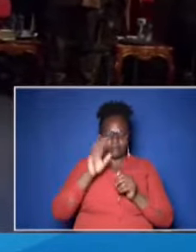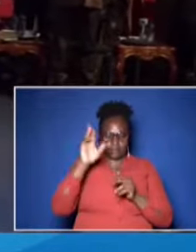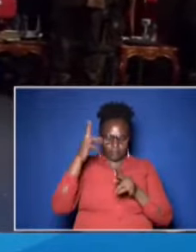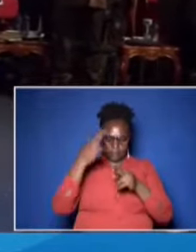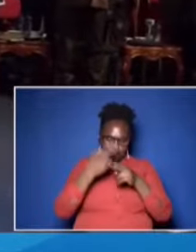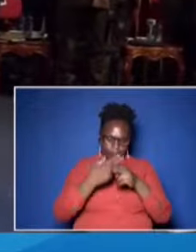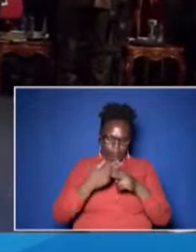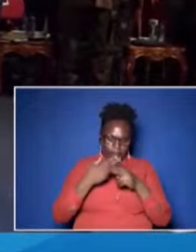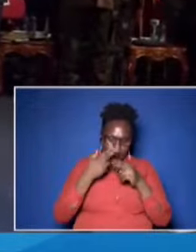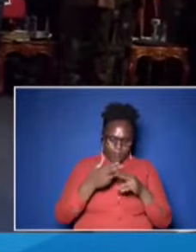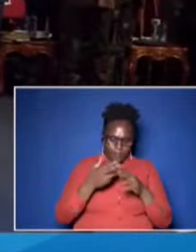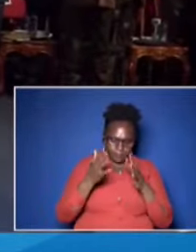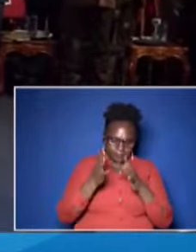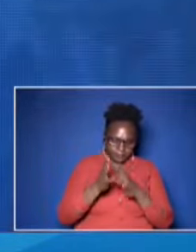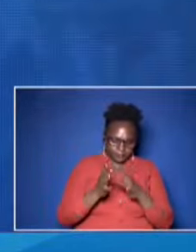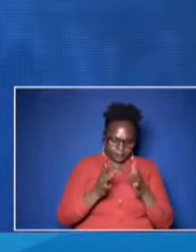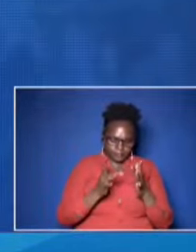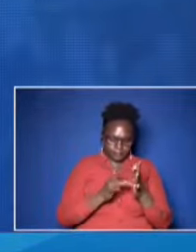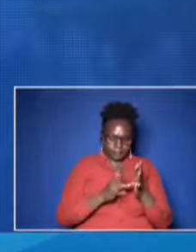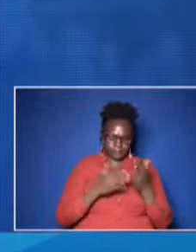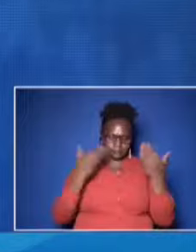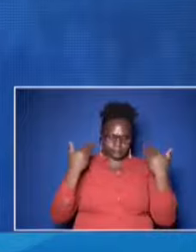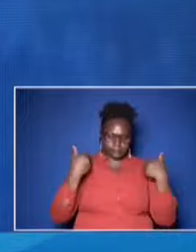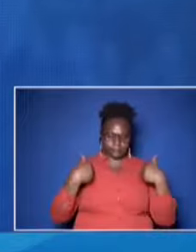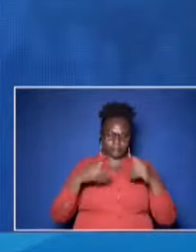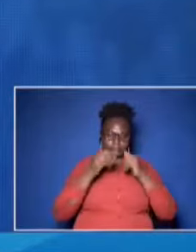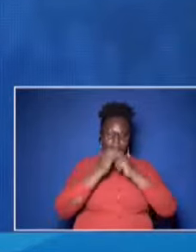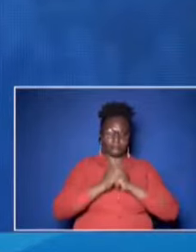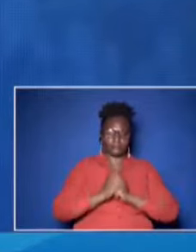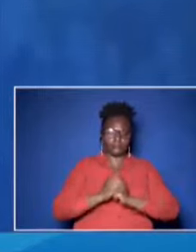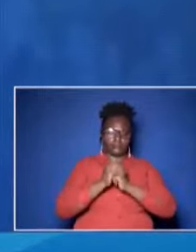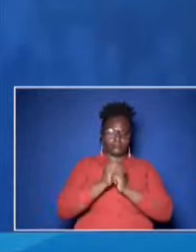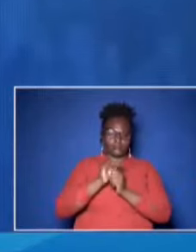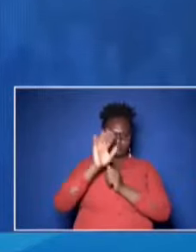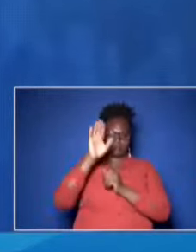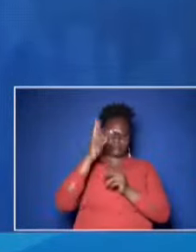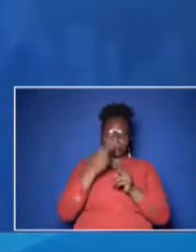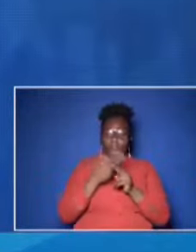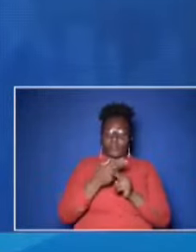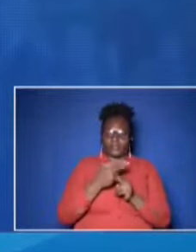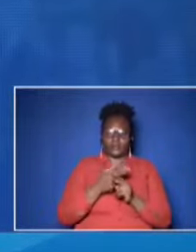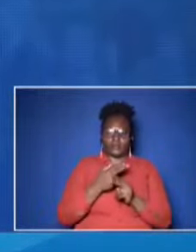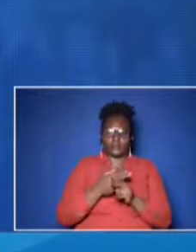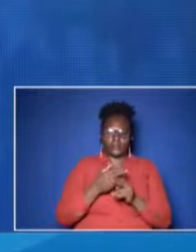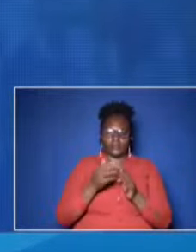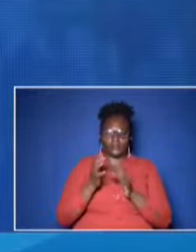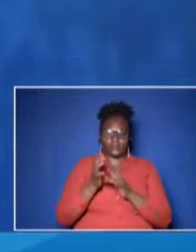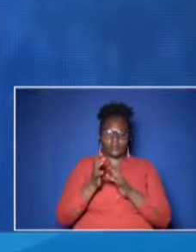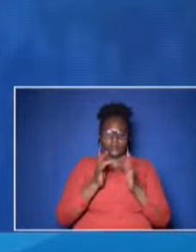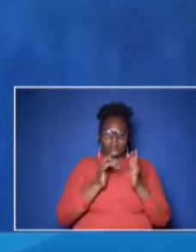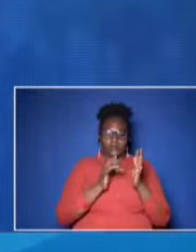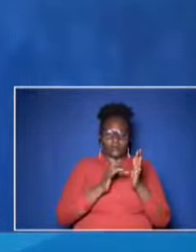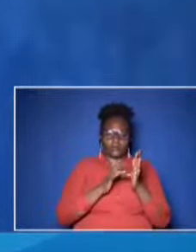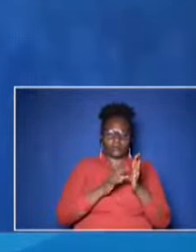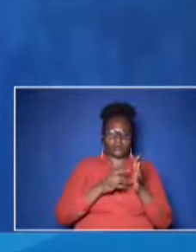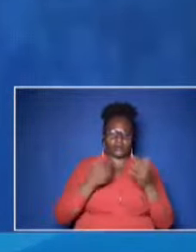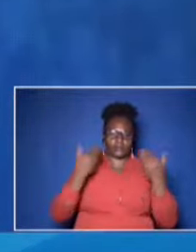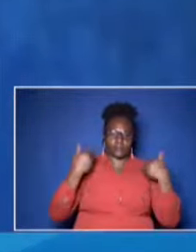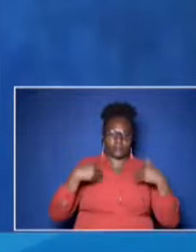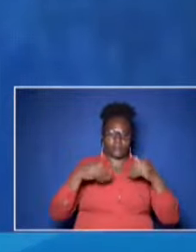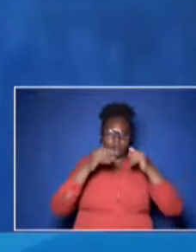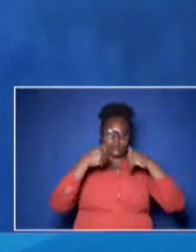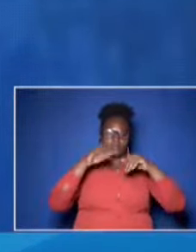iore and Jesus I adore Jesus I